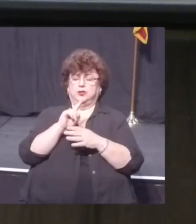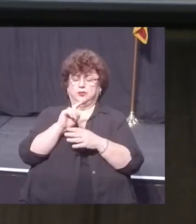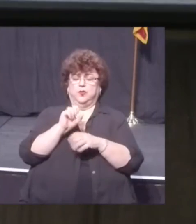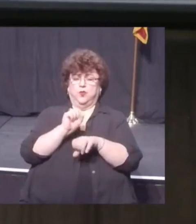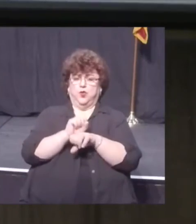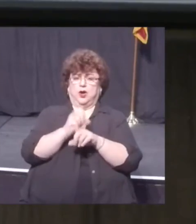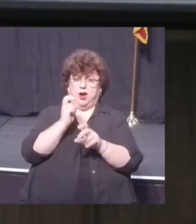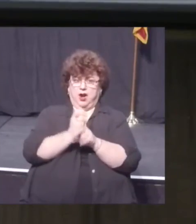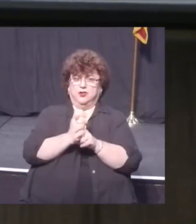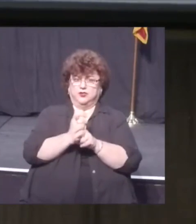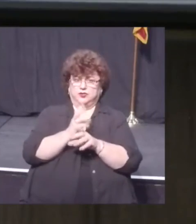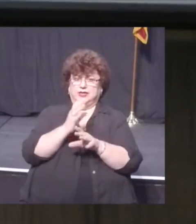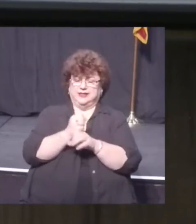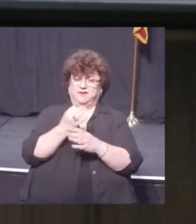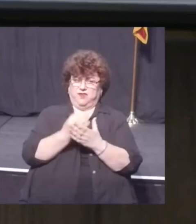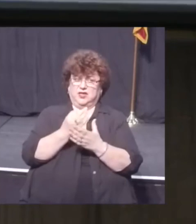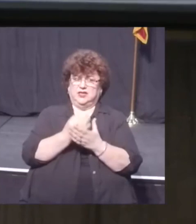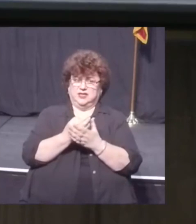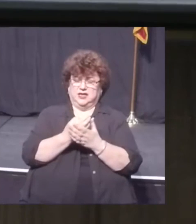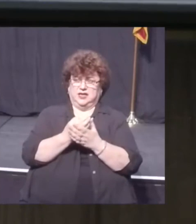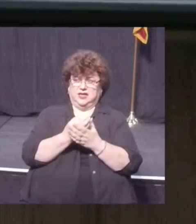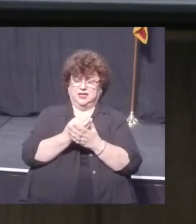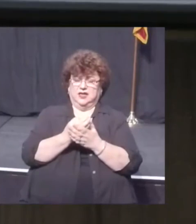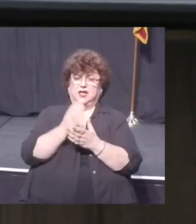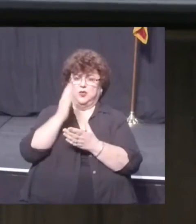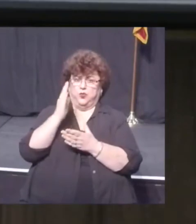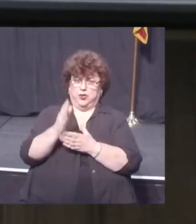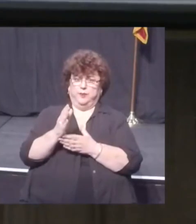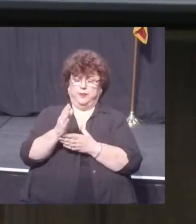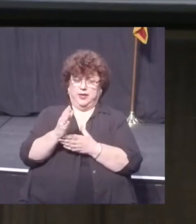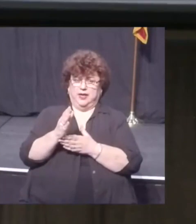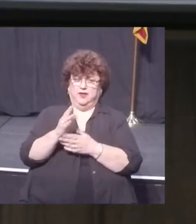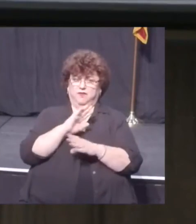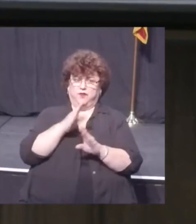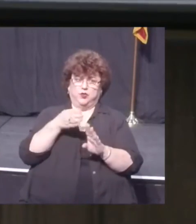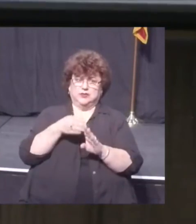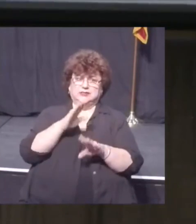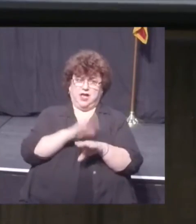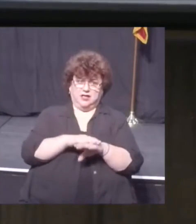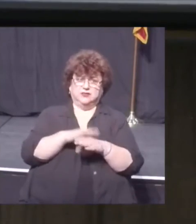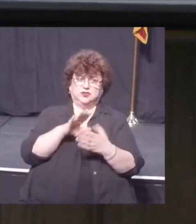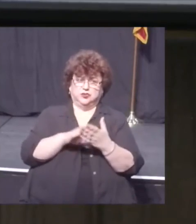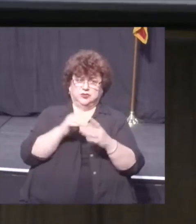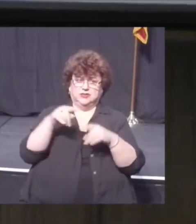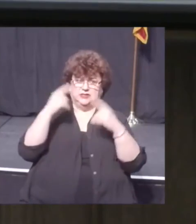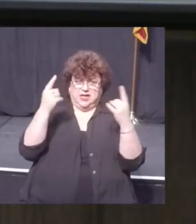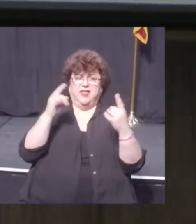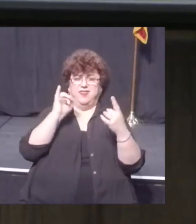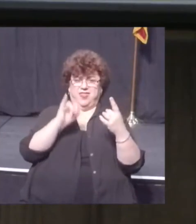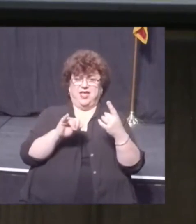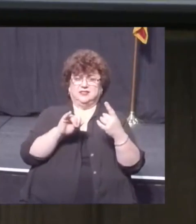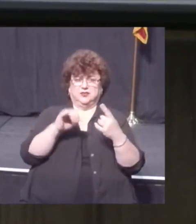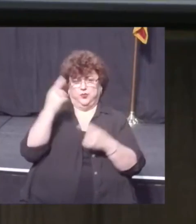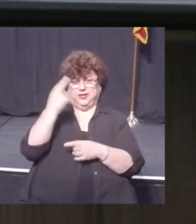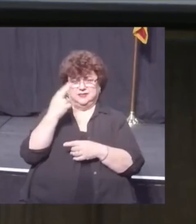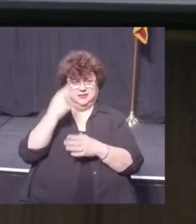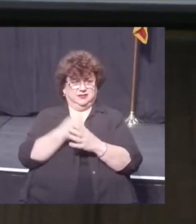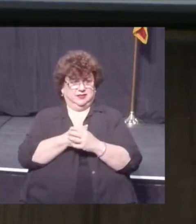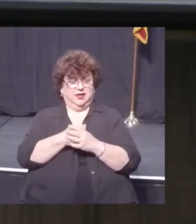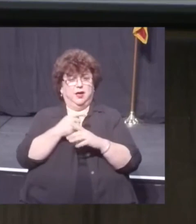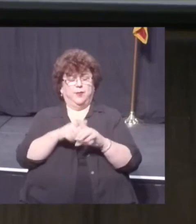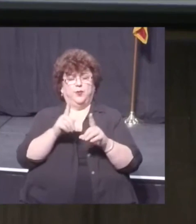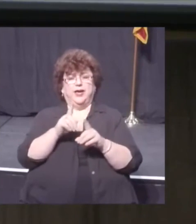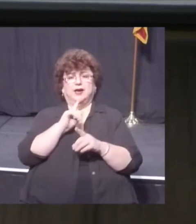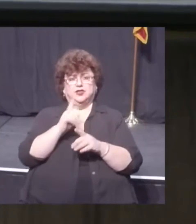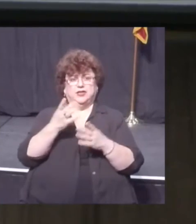hard to ensure that that funding comes through. It will be very much focused on student success. That is the purpose of it. But we actually